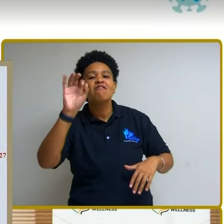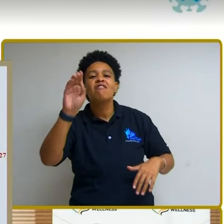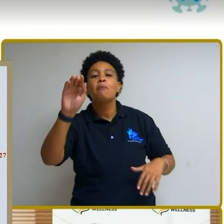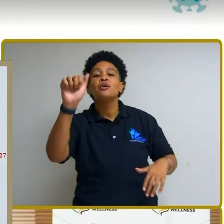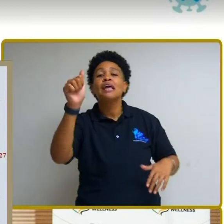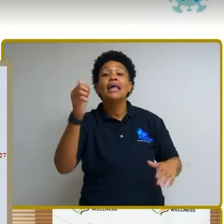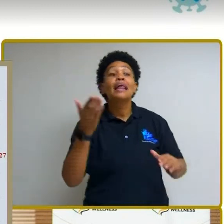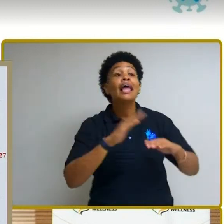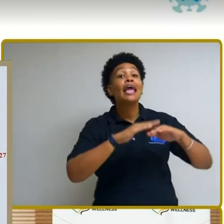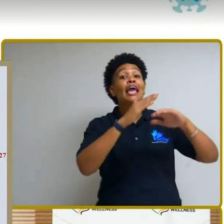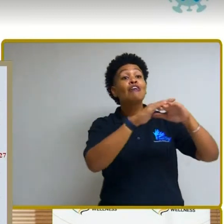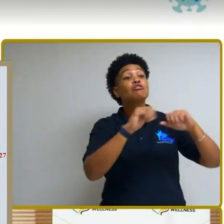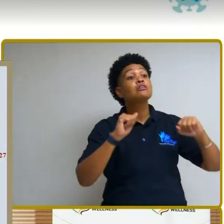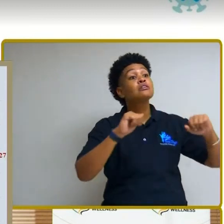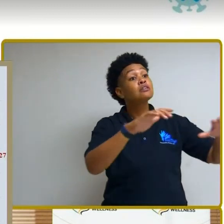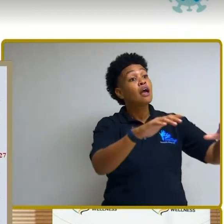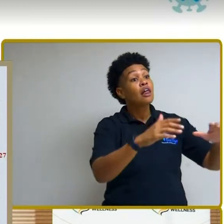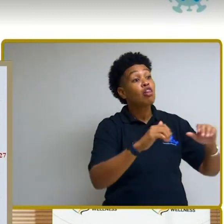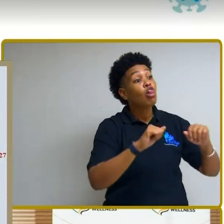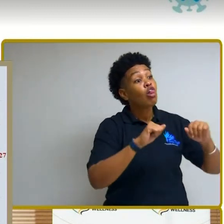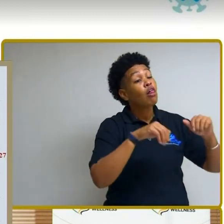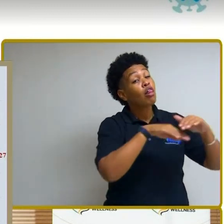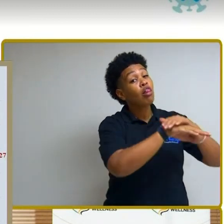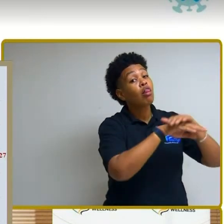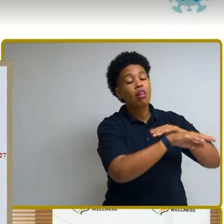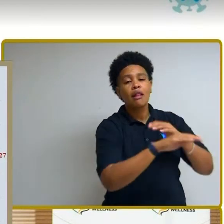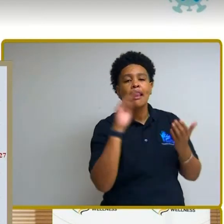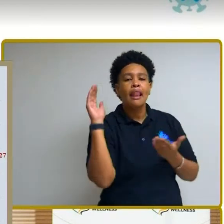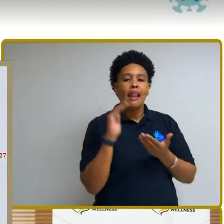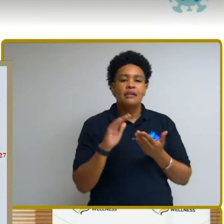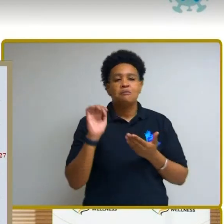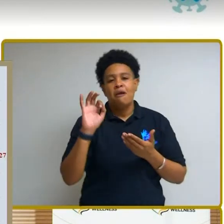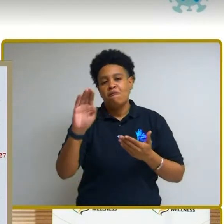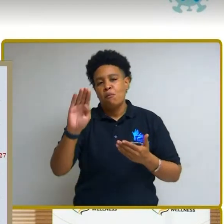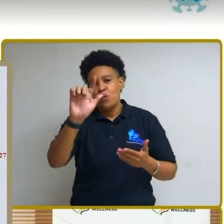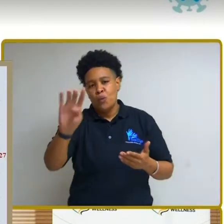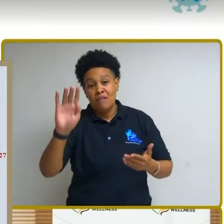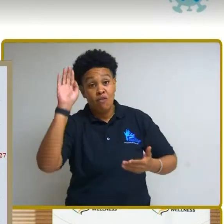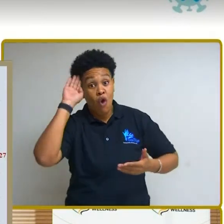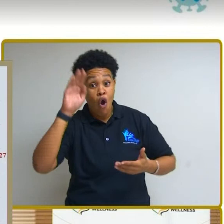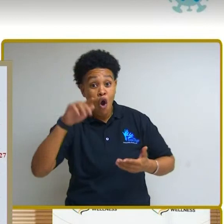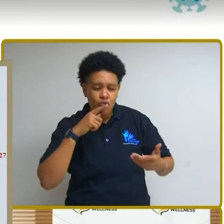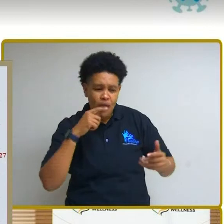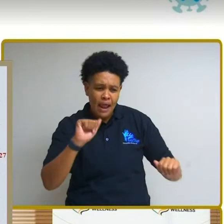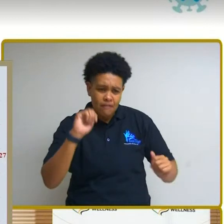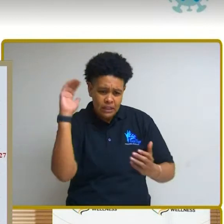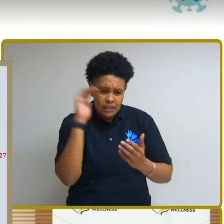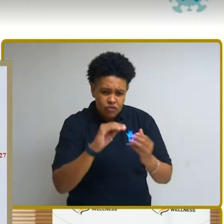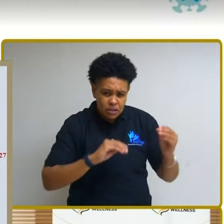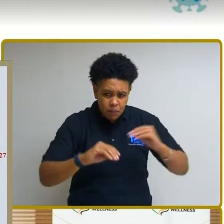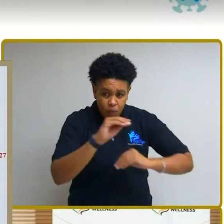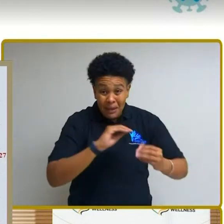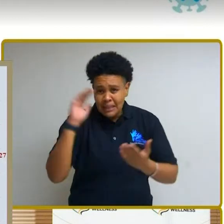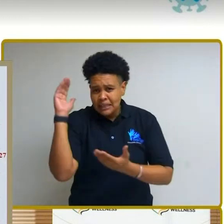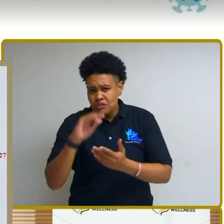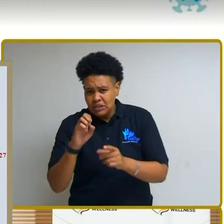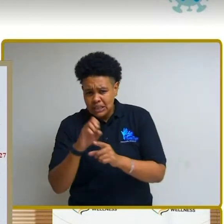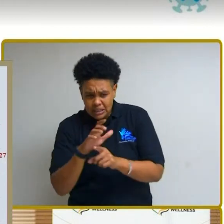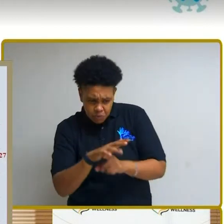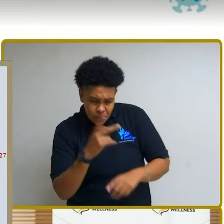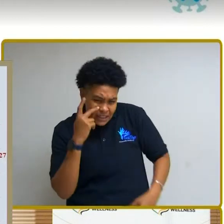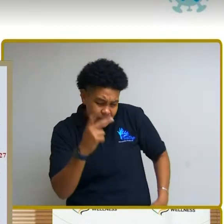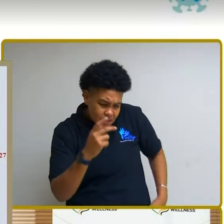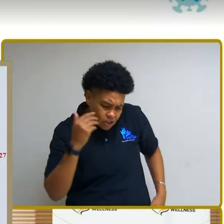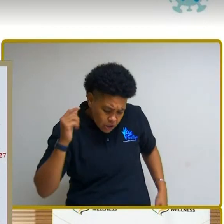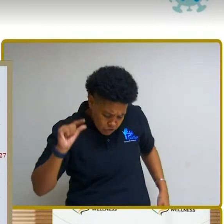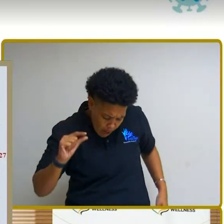restrictions February the 24th. All in an effort to decrease movement, decrease exposure, and we would have seen that